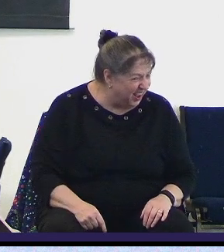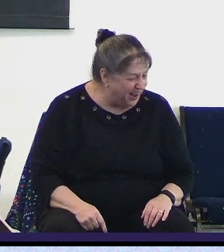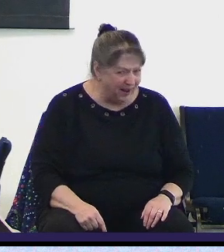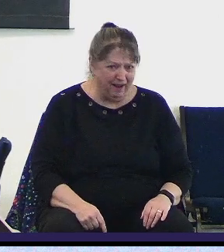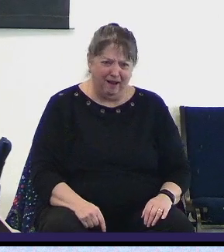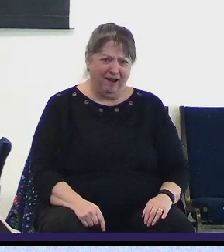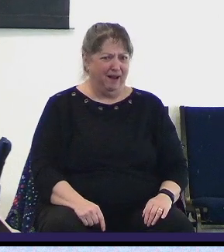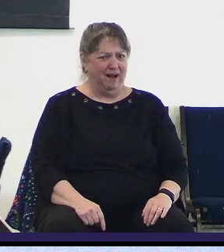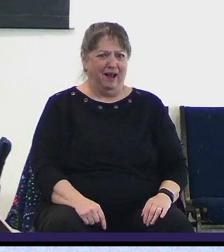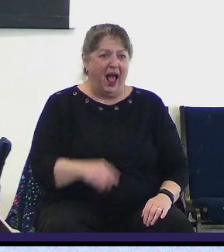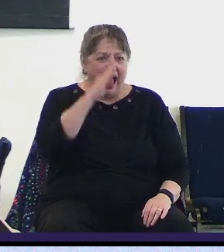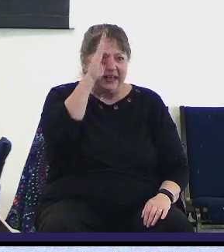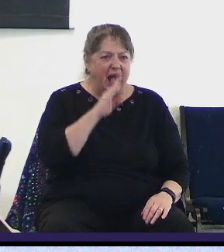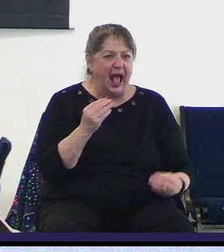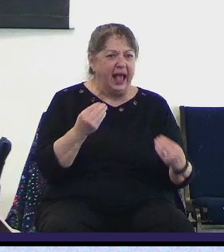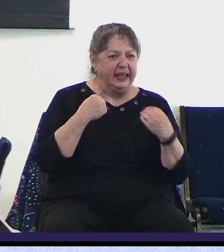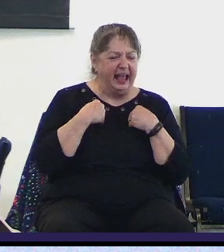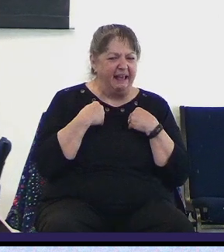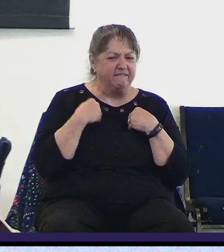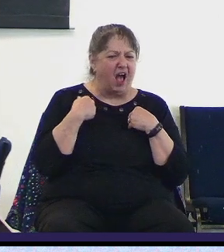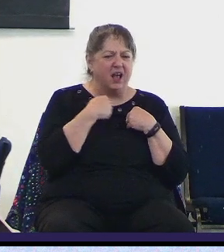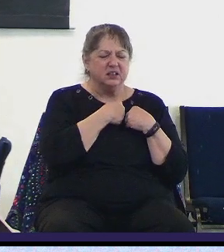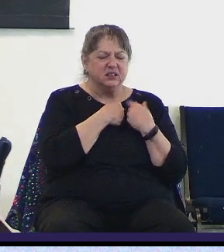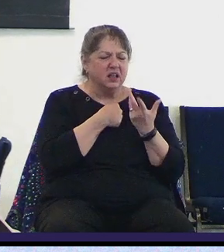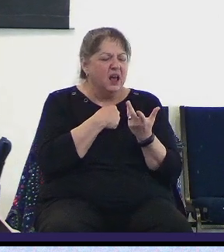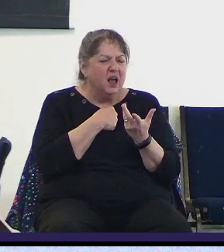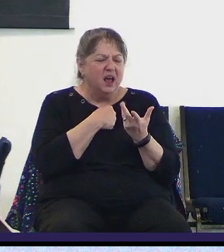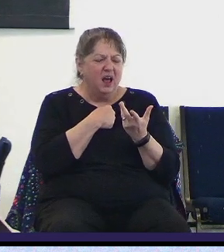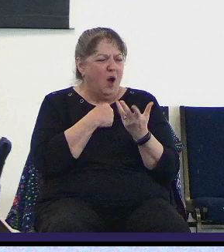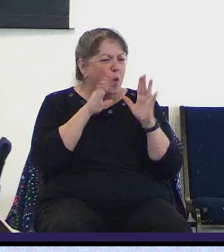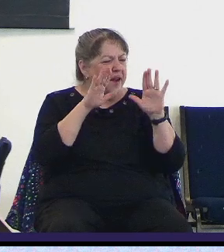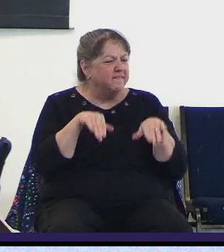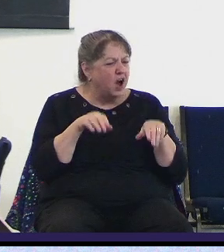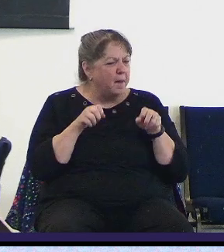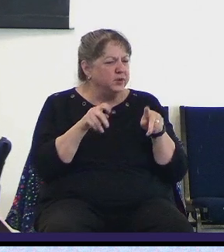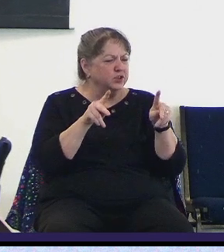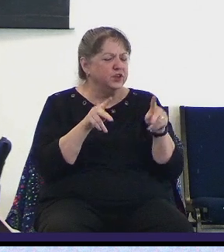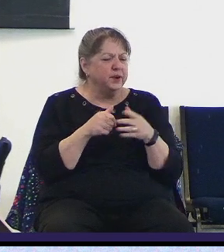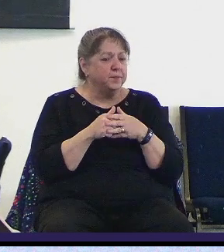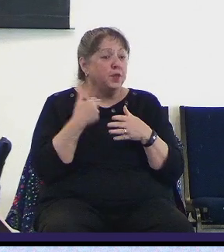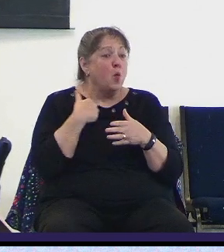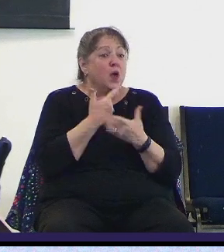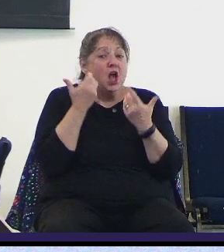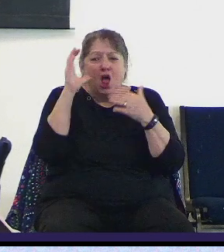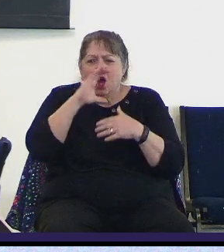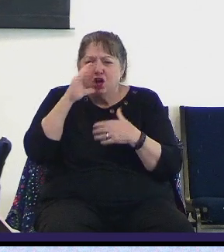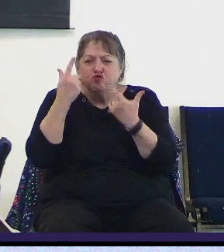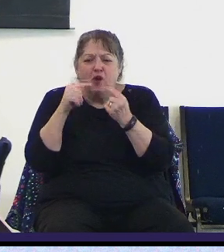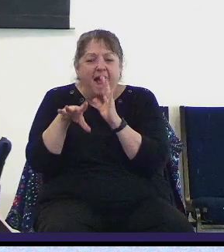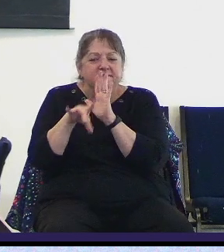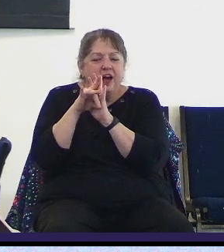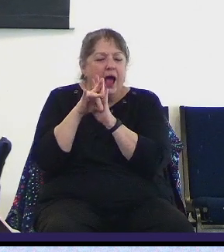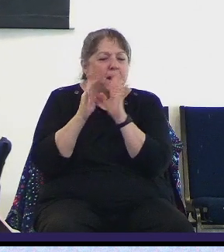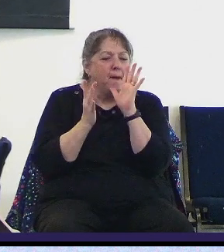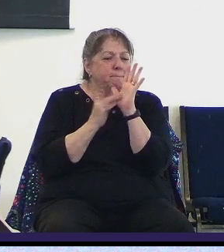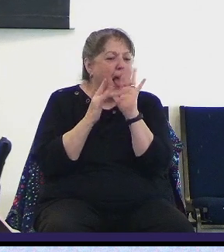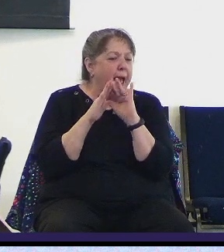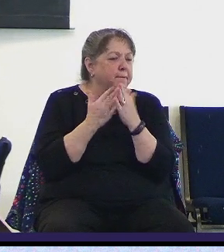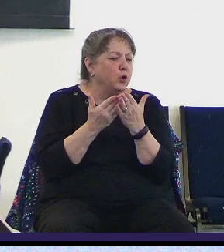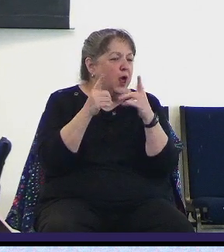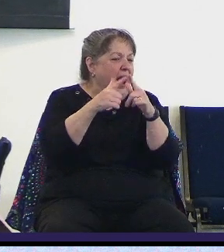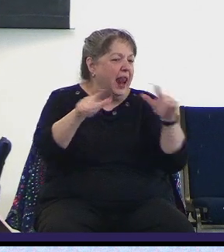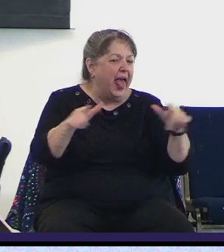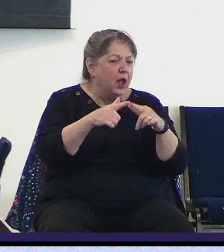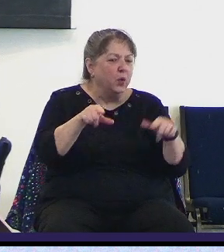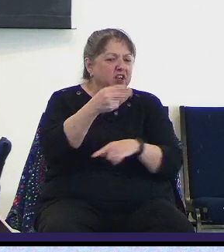opportunity God's given us. We're looking to buy him a Bible, and I'm looking to contact some people who speak his language. So we're called